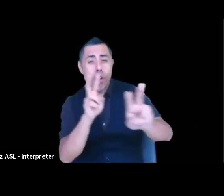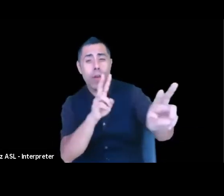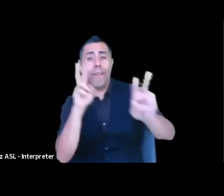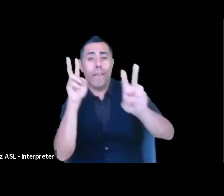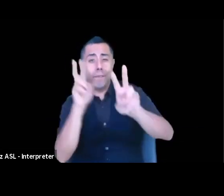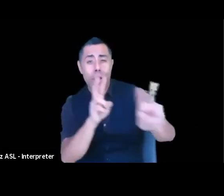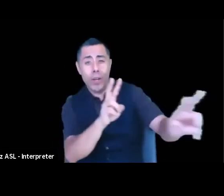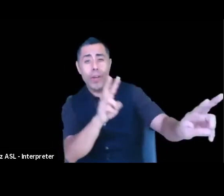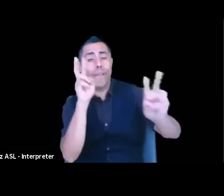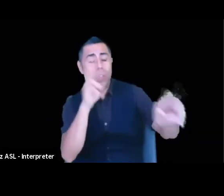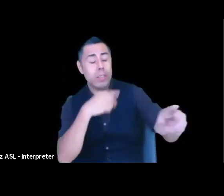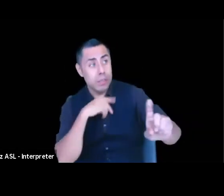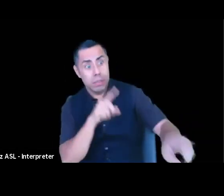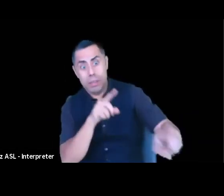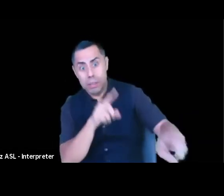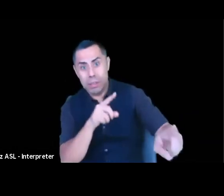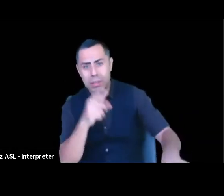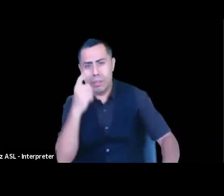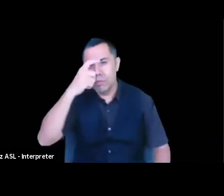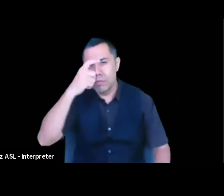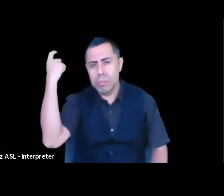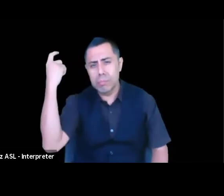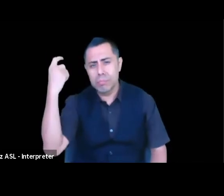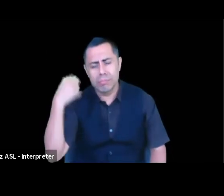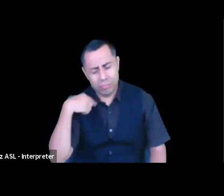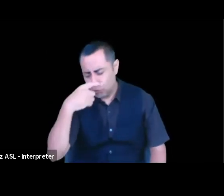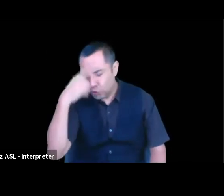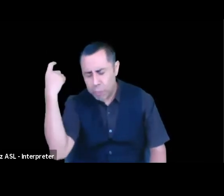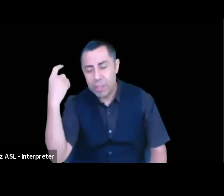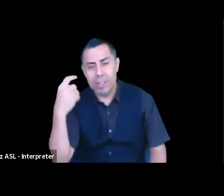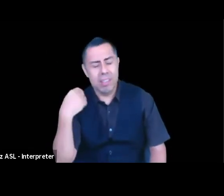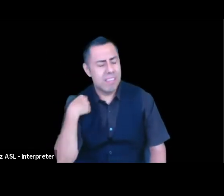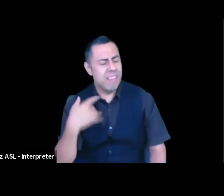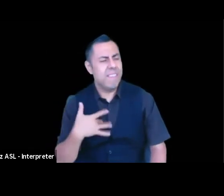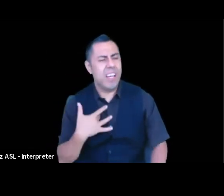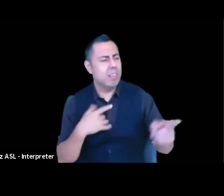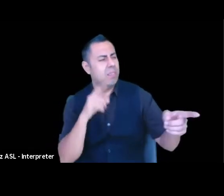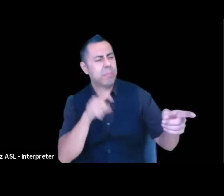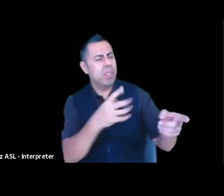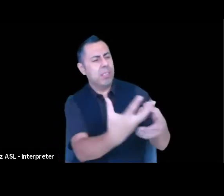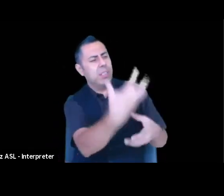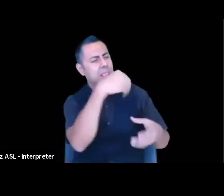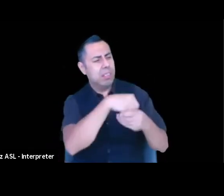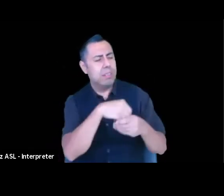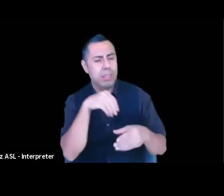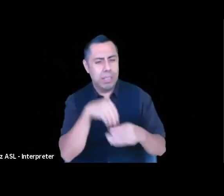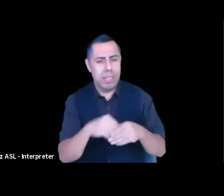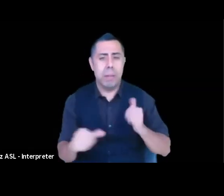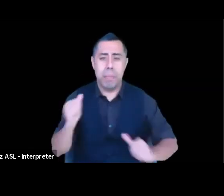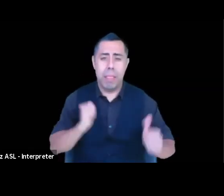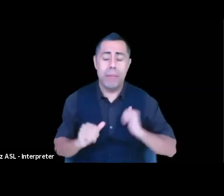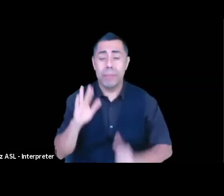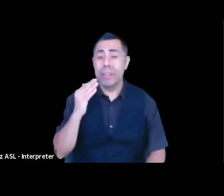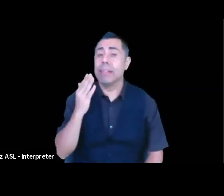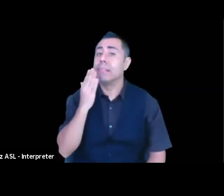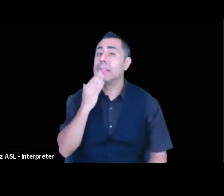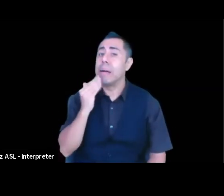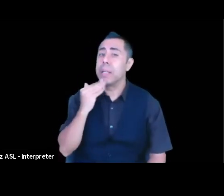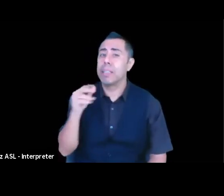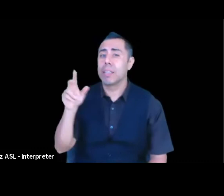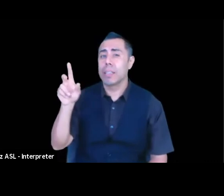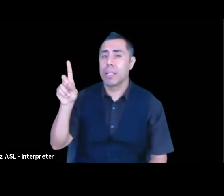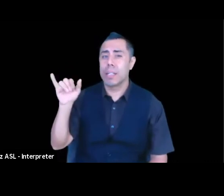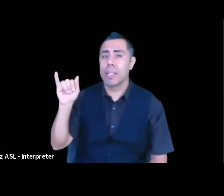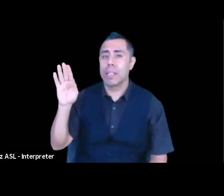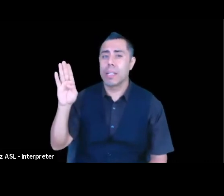that in the play. And diabetes, as well as other, you know, stuff affects our